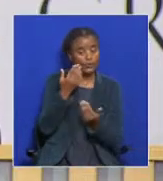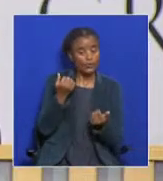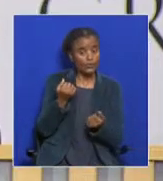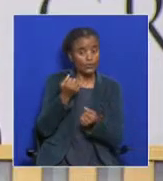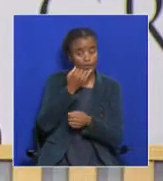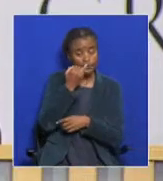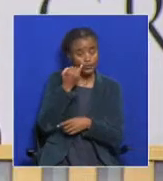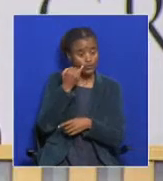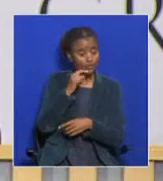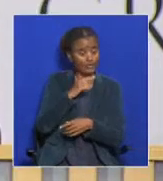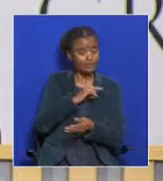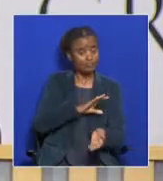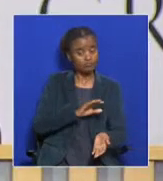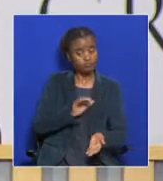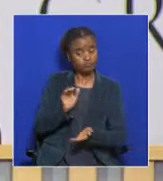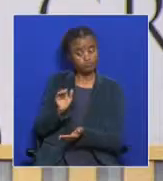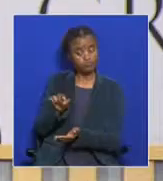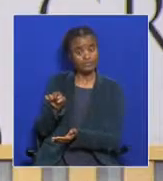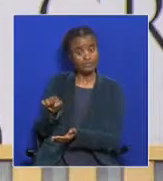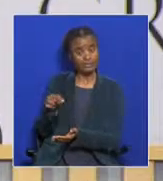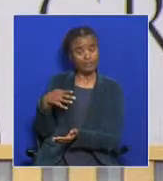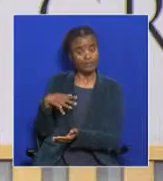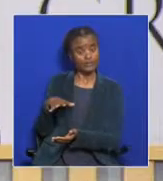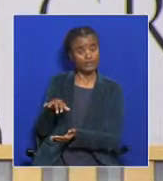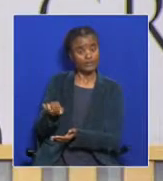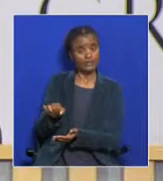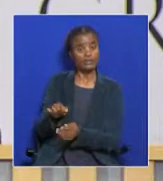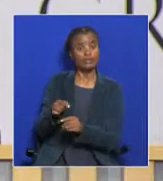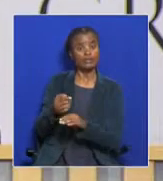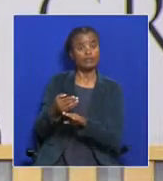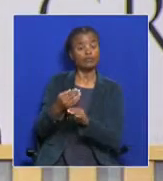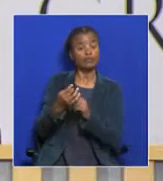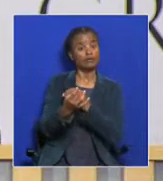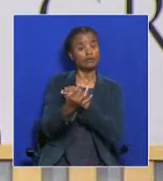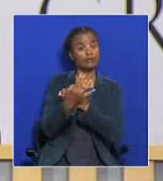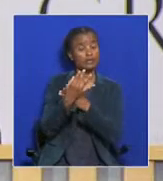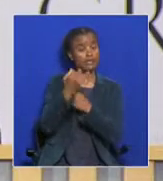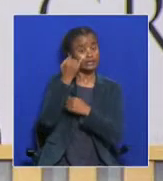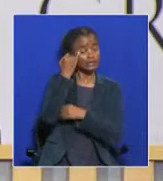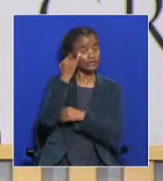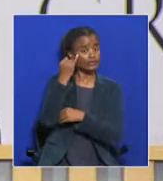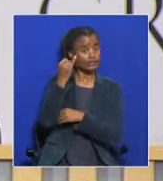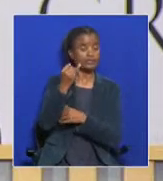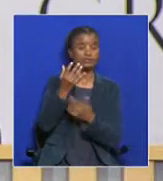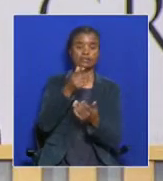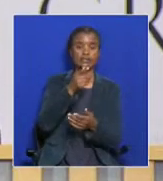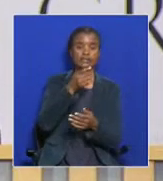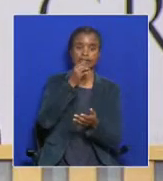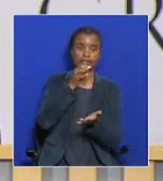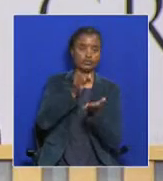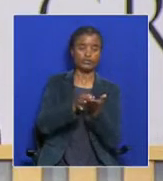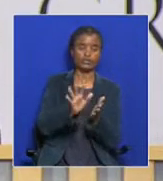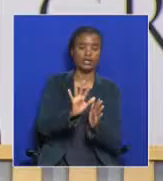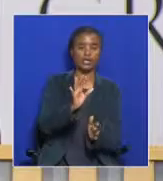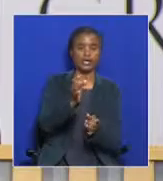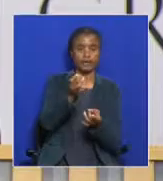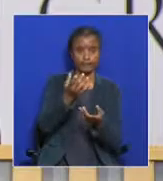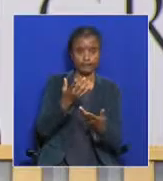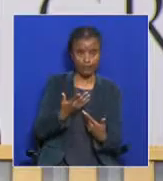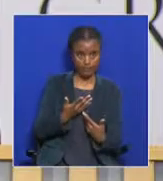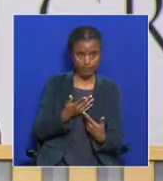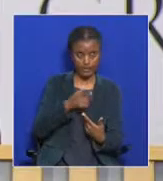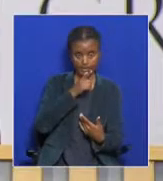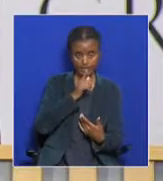Brigadier did suggest Port Shepstone to me, or not suggest, did tell me, the drug should go to Port Shepstone.